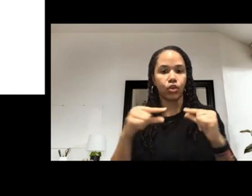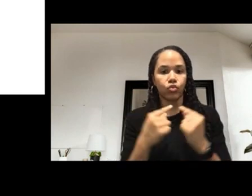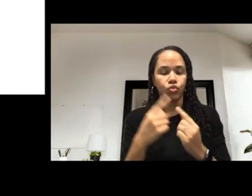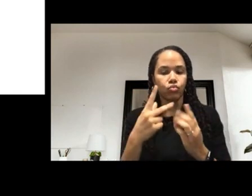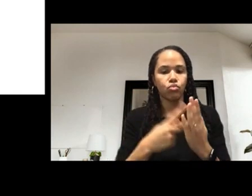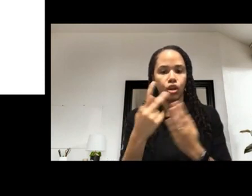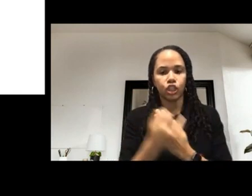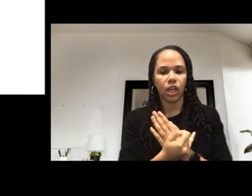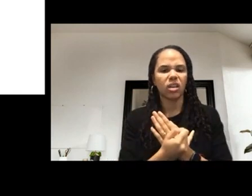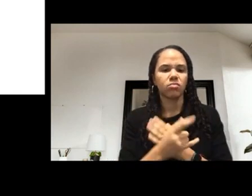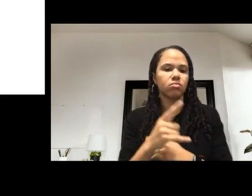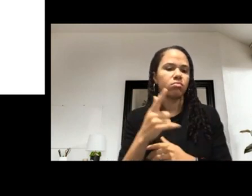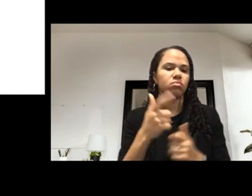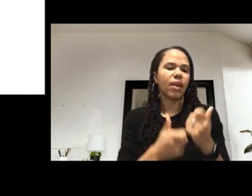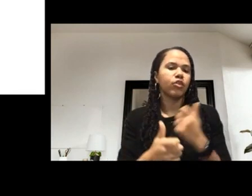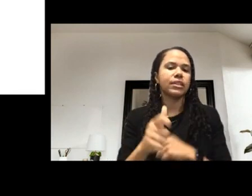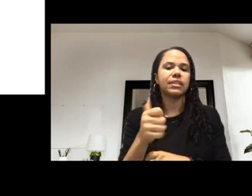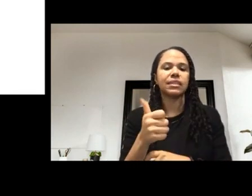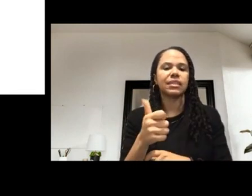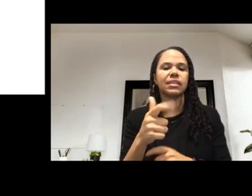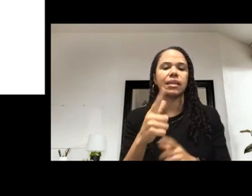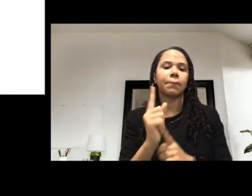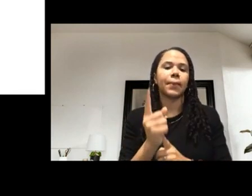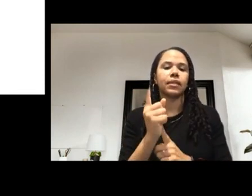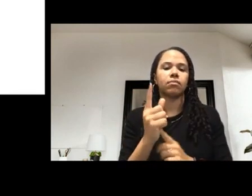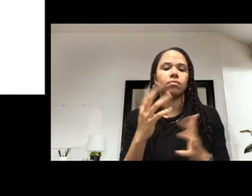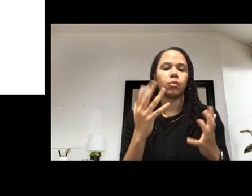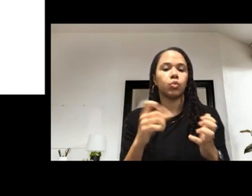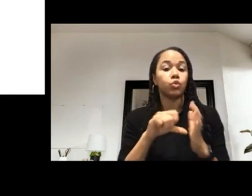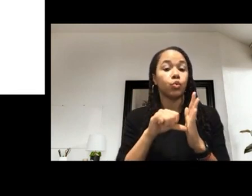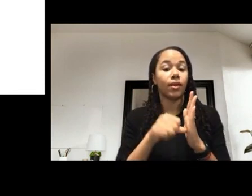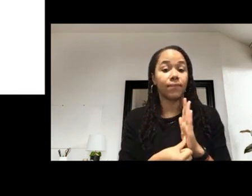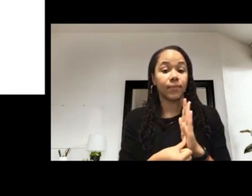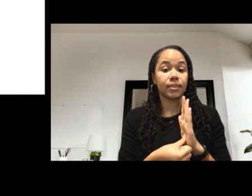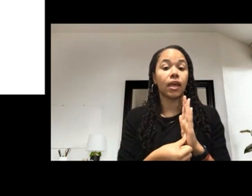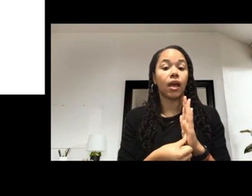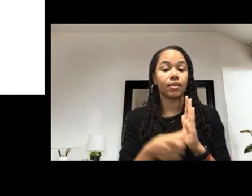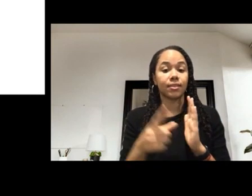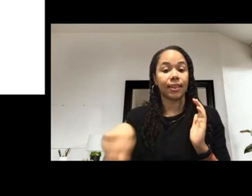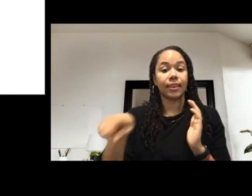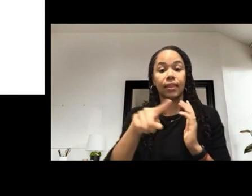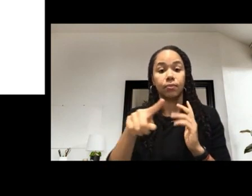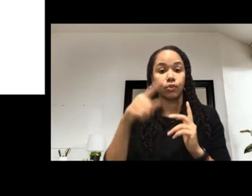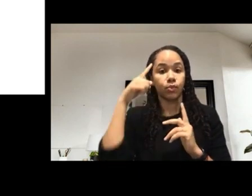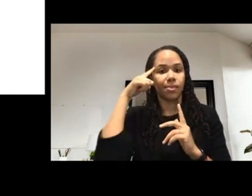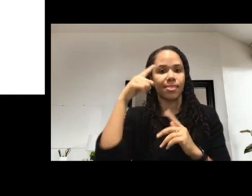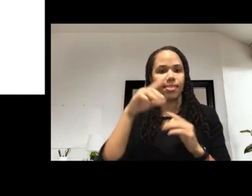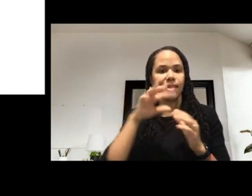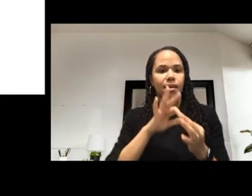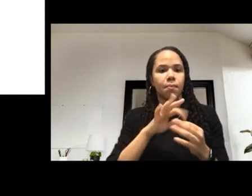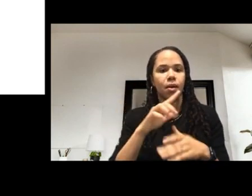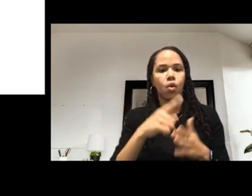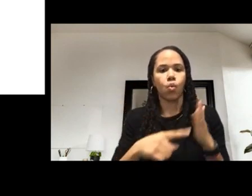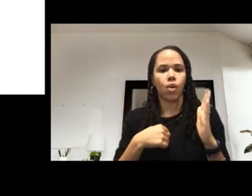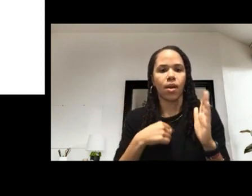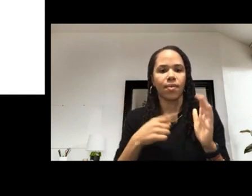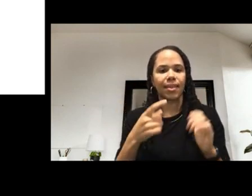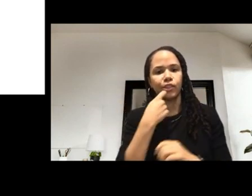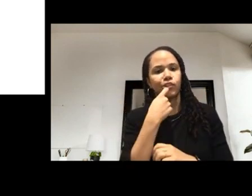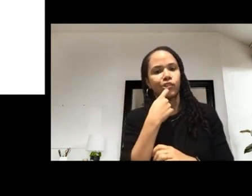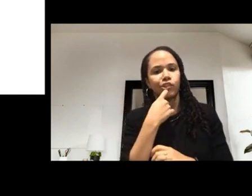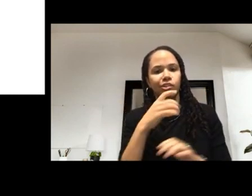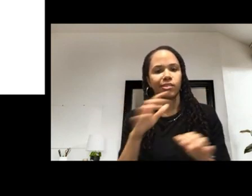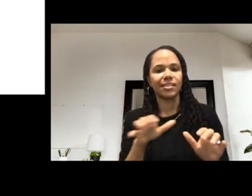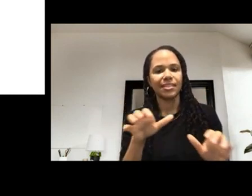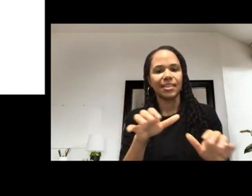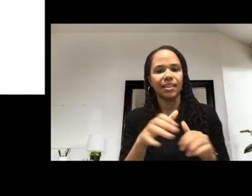10 minutes was to emphasize them to think about what they just did, and to think, are we going in the right direction? Should we